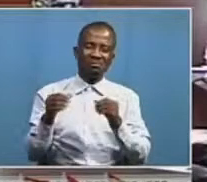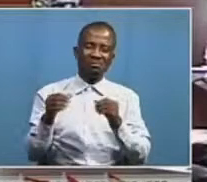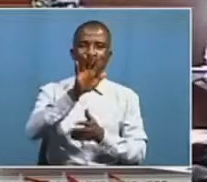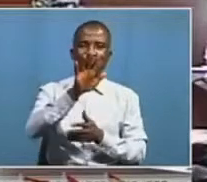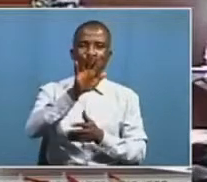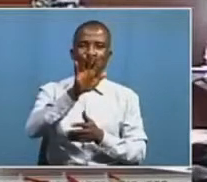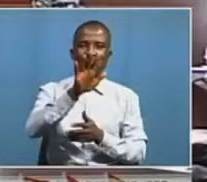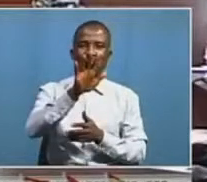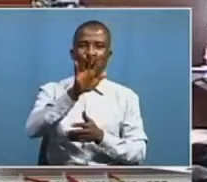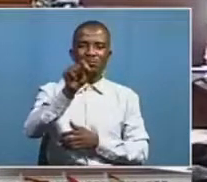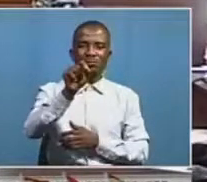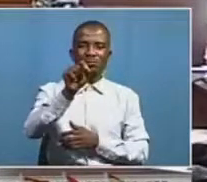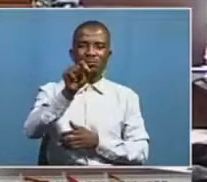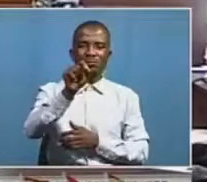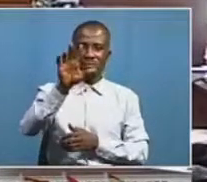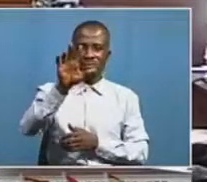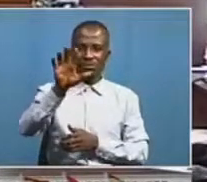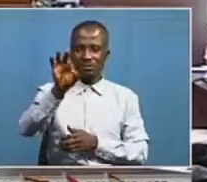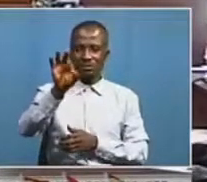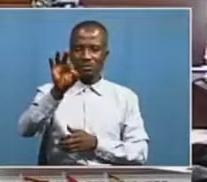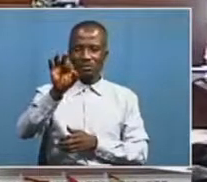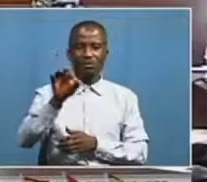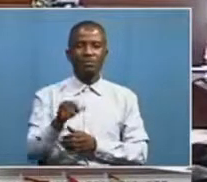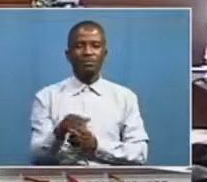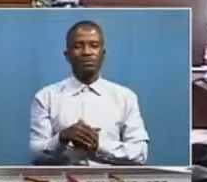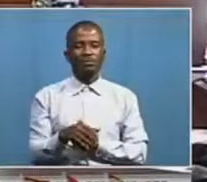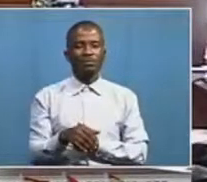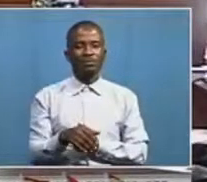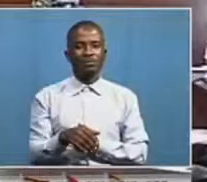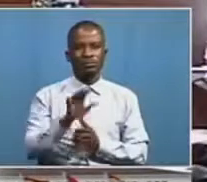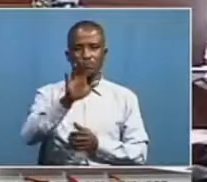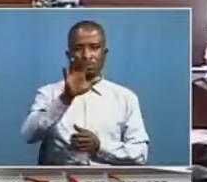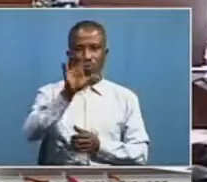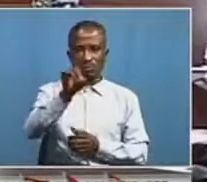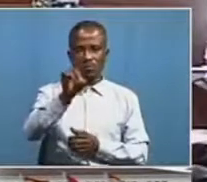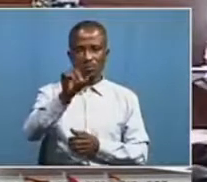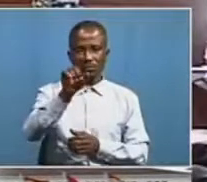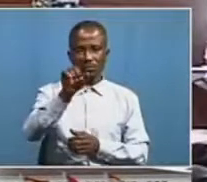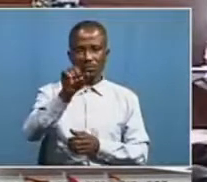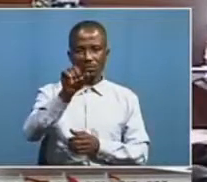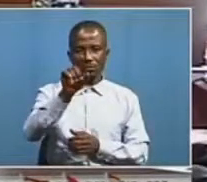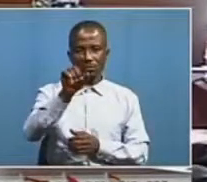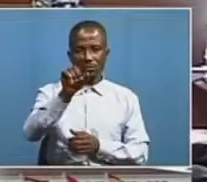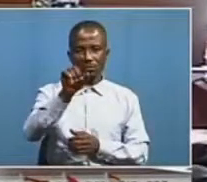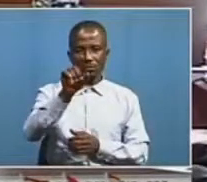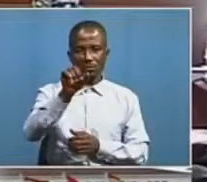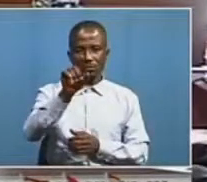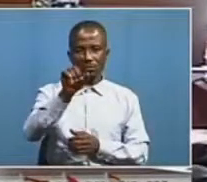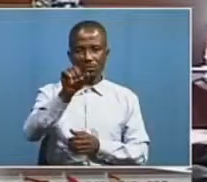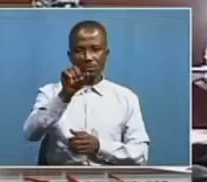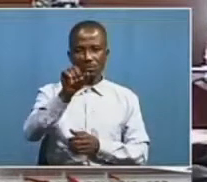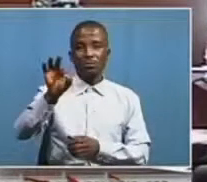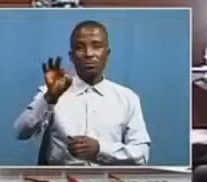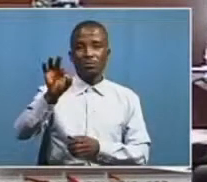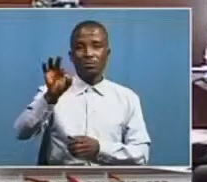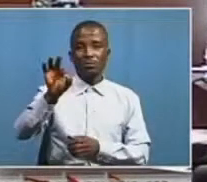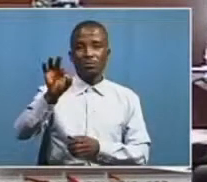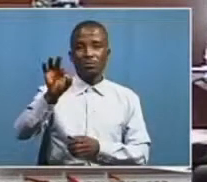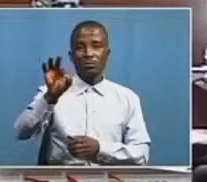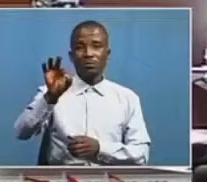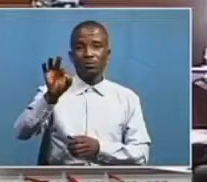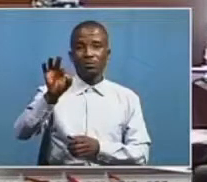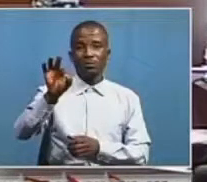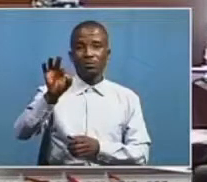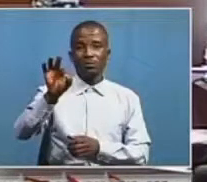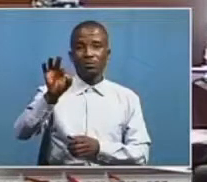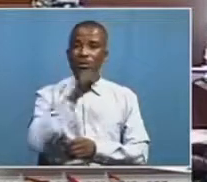51.295%. Question. So 51.295%, 51.295%, not so. Answer.